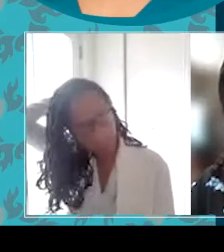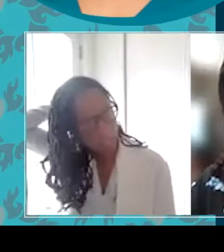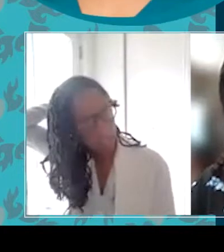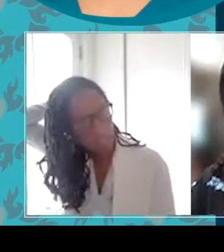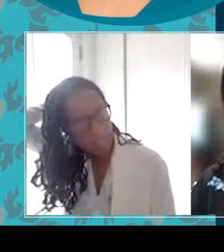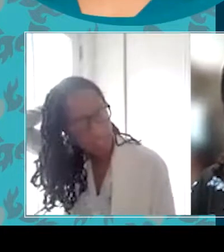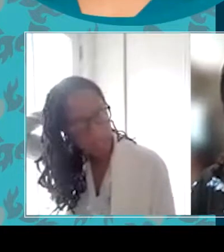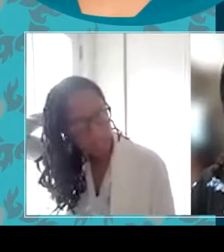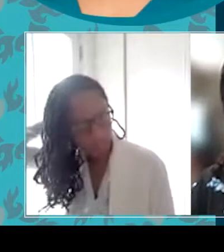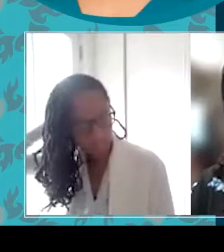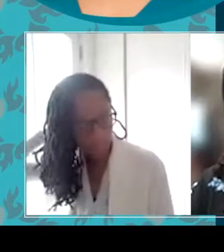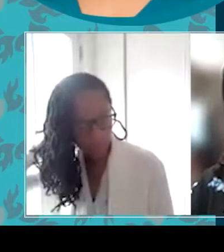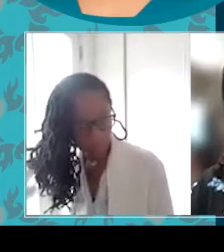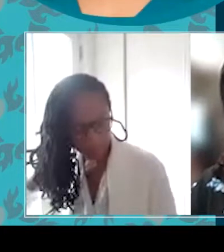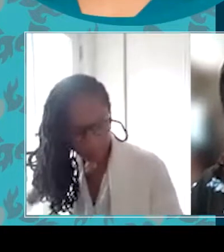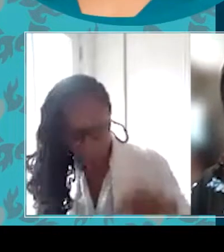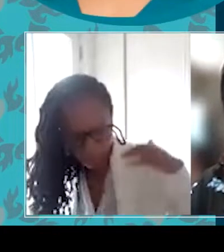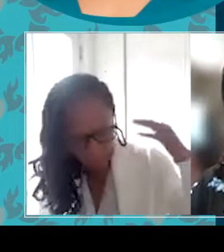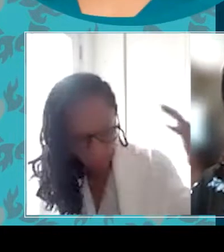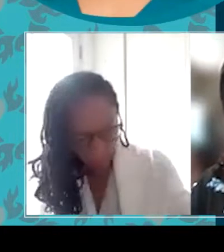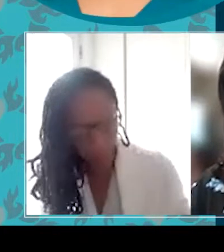to say that